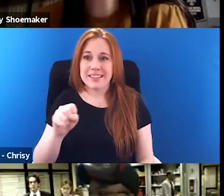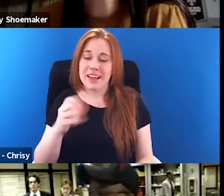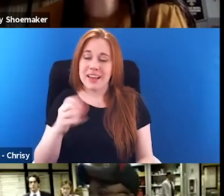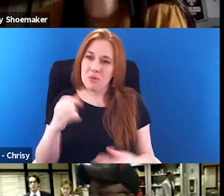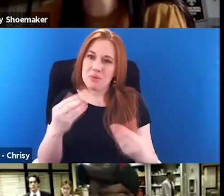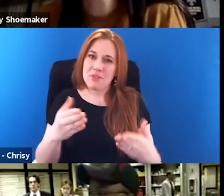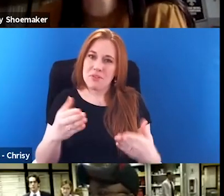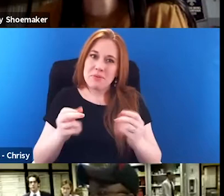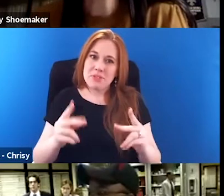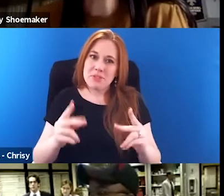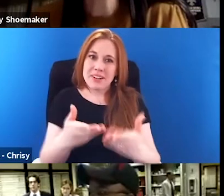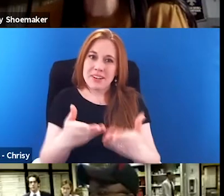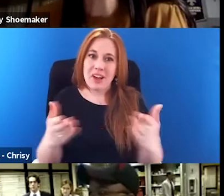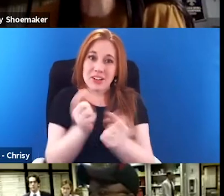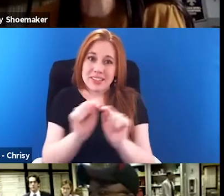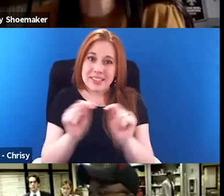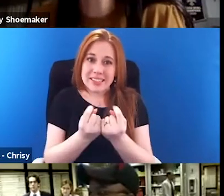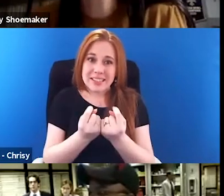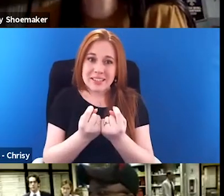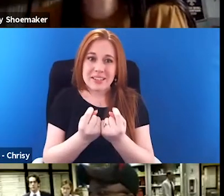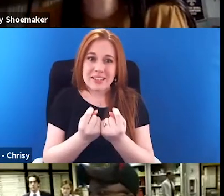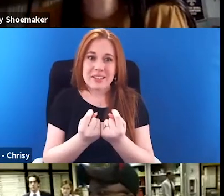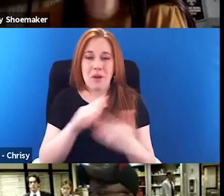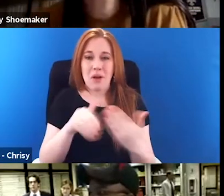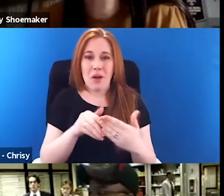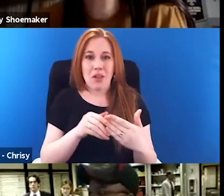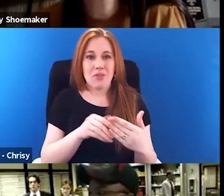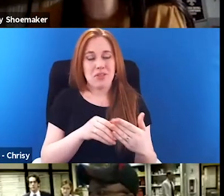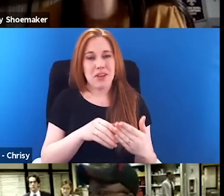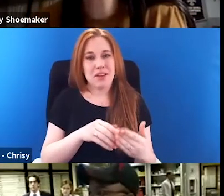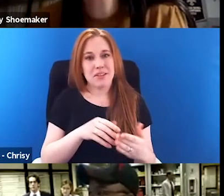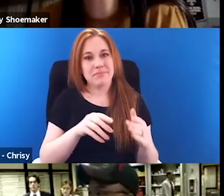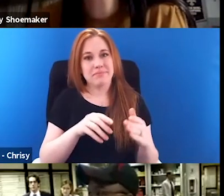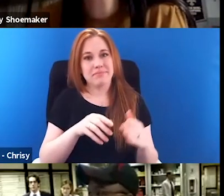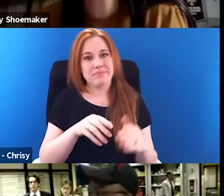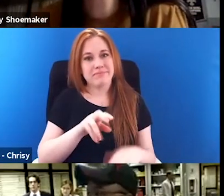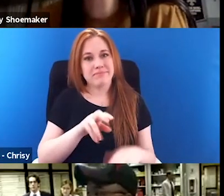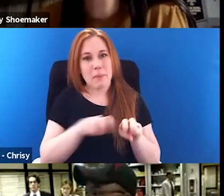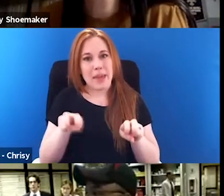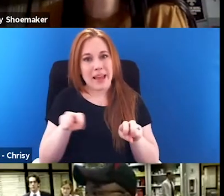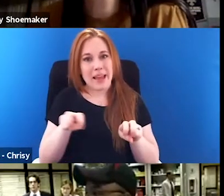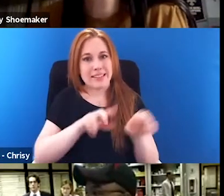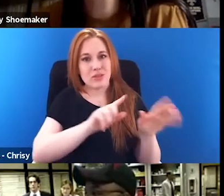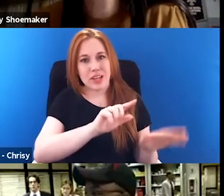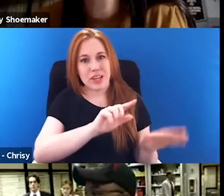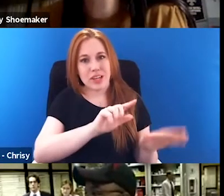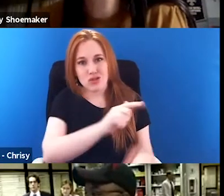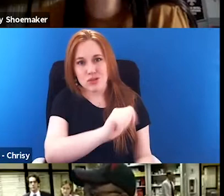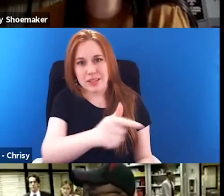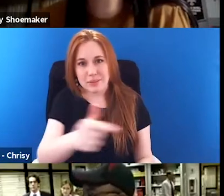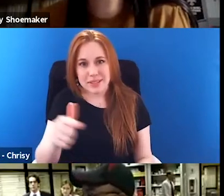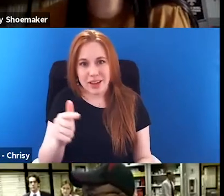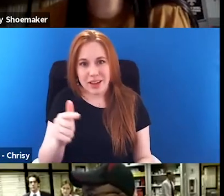our team, our esteemed panelists, to introduce themselves. So I'll kick it over to Jamie for a brief introduction.